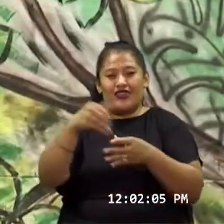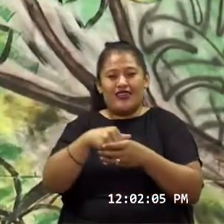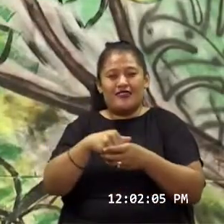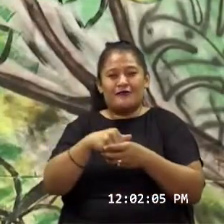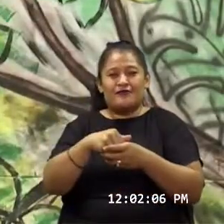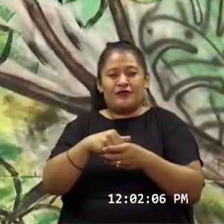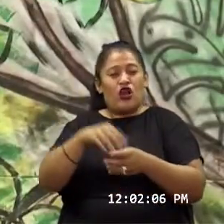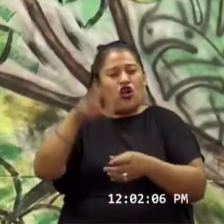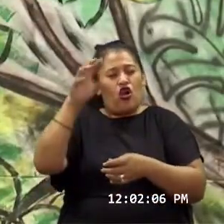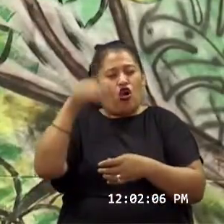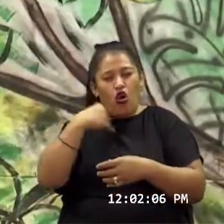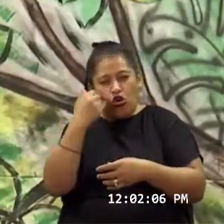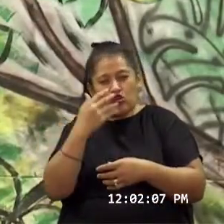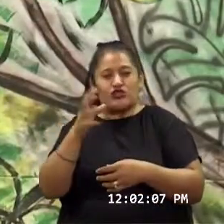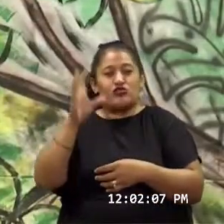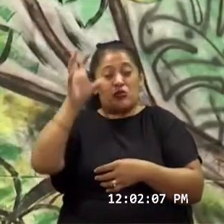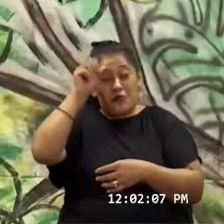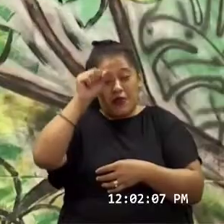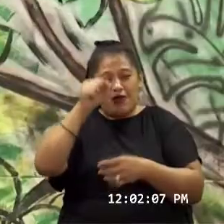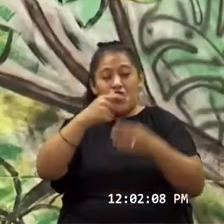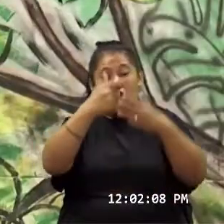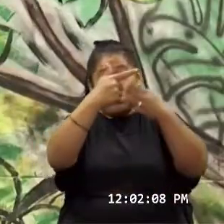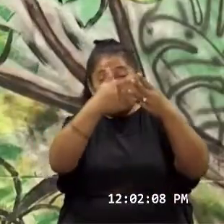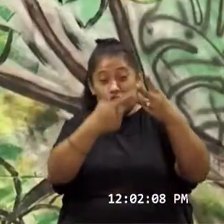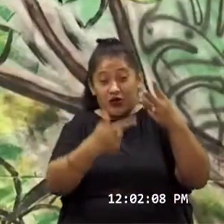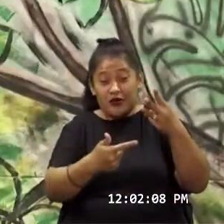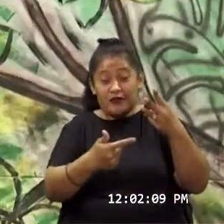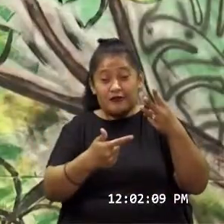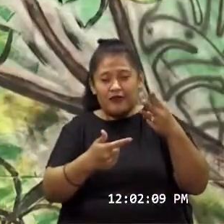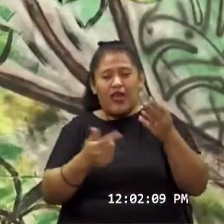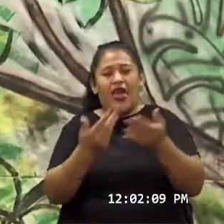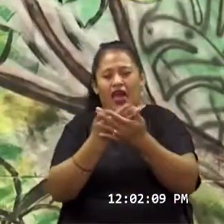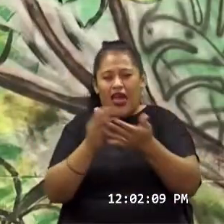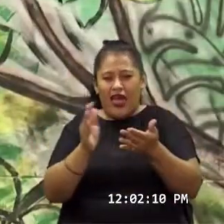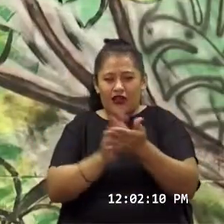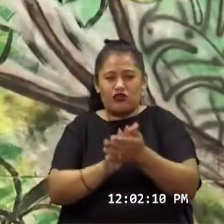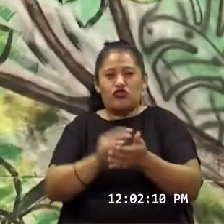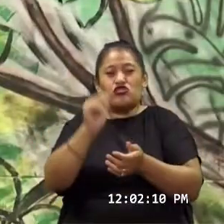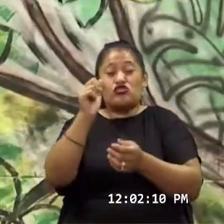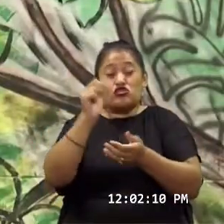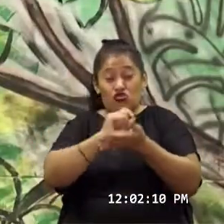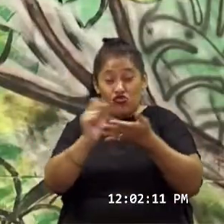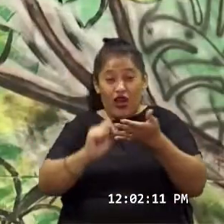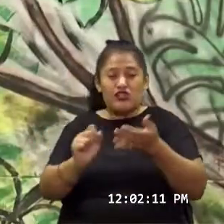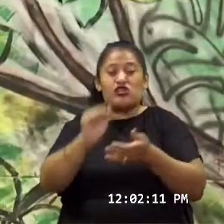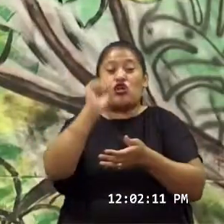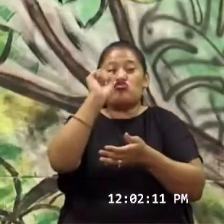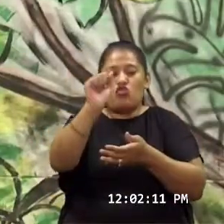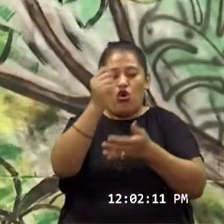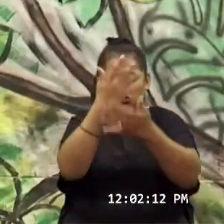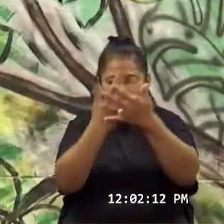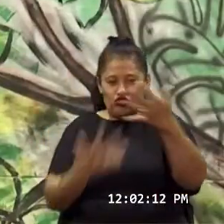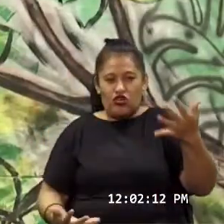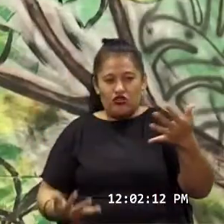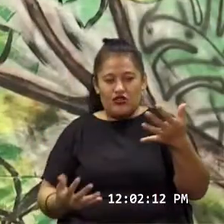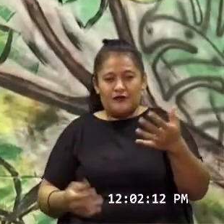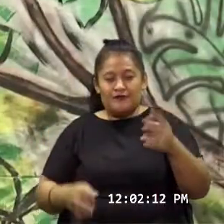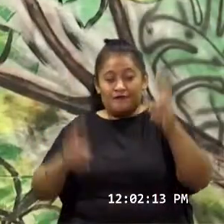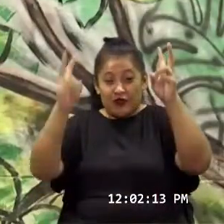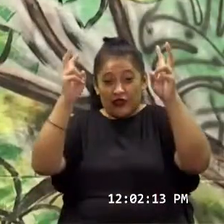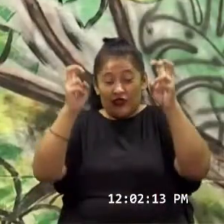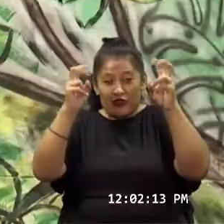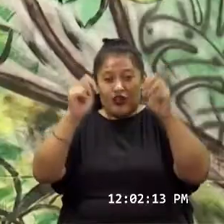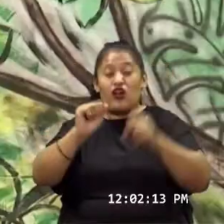And always remember the 3 main steps on how to write a well-structured introduction